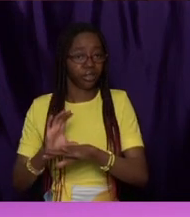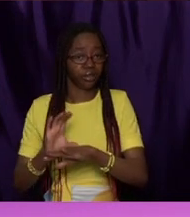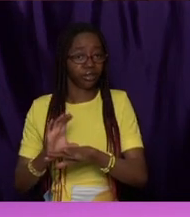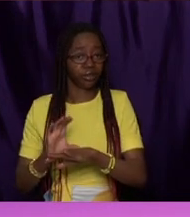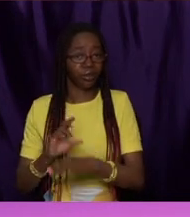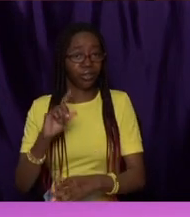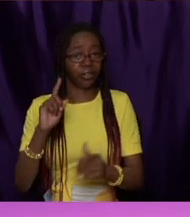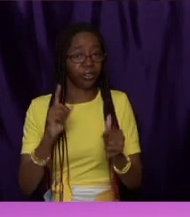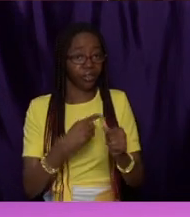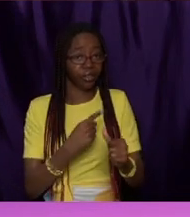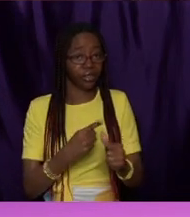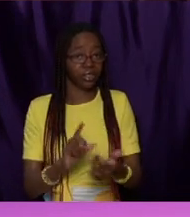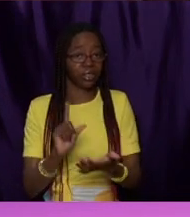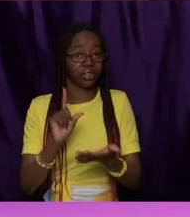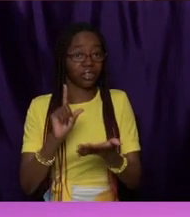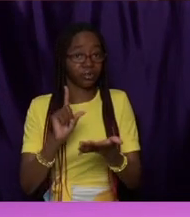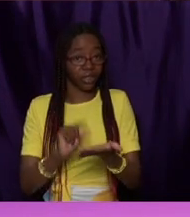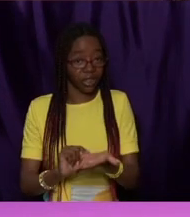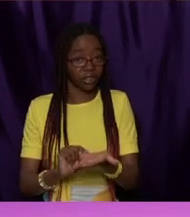depression,